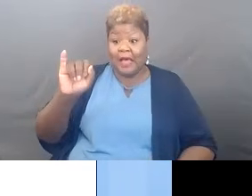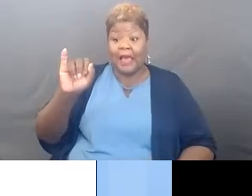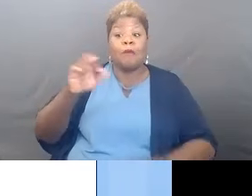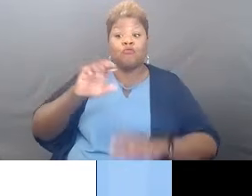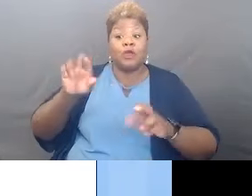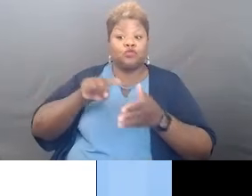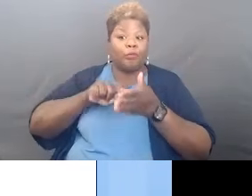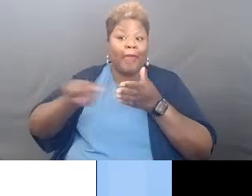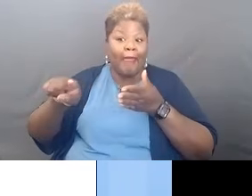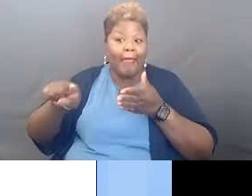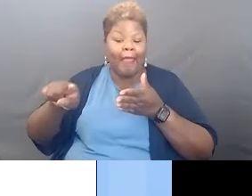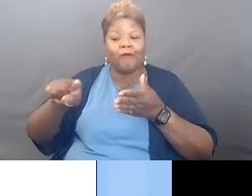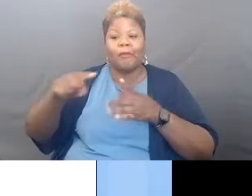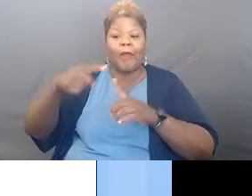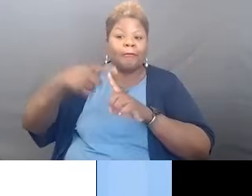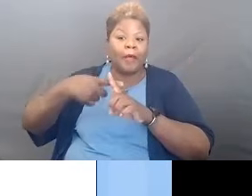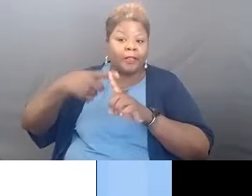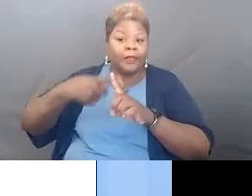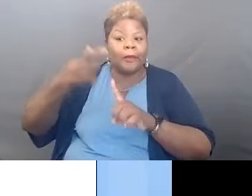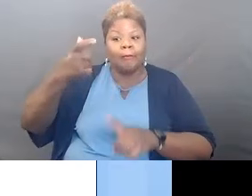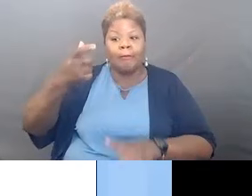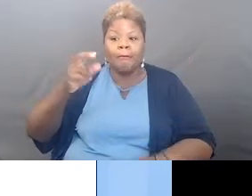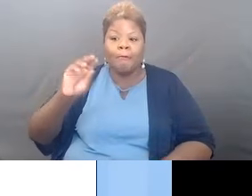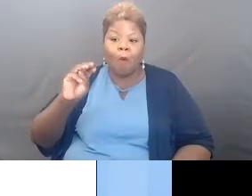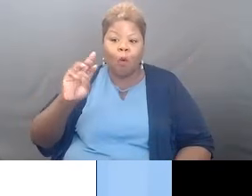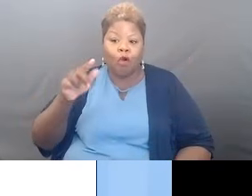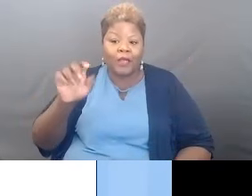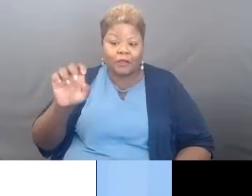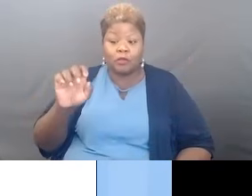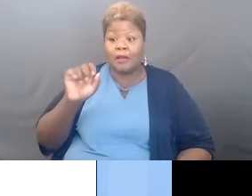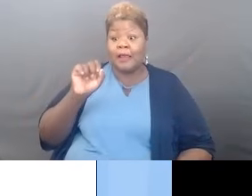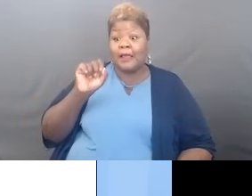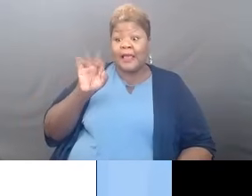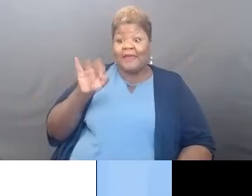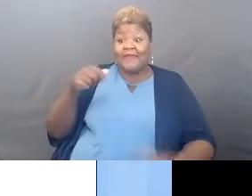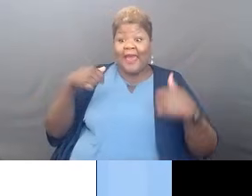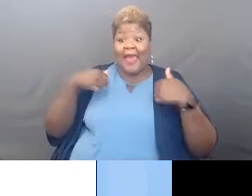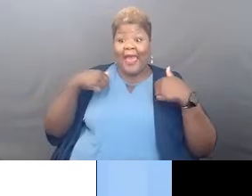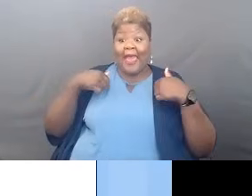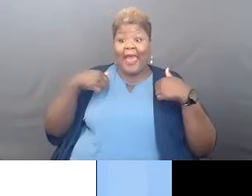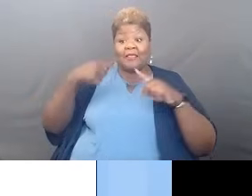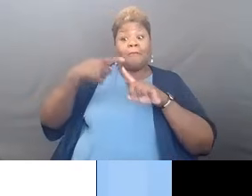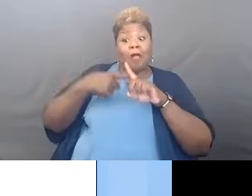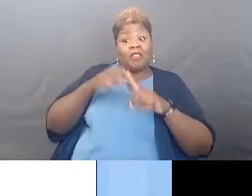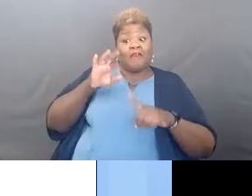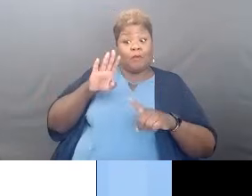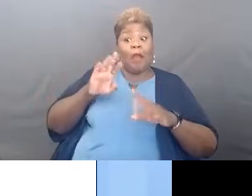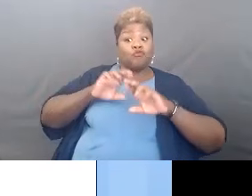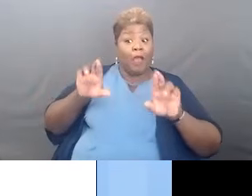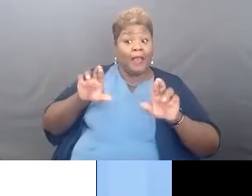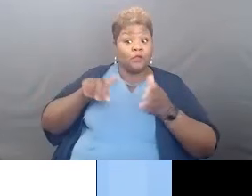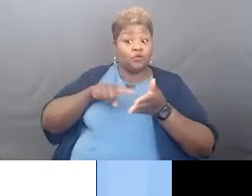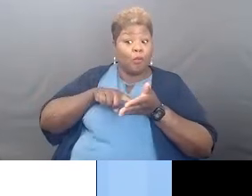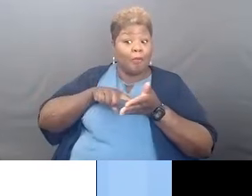expenditure such as my mortgage. So if we're in February, so I'm getting ready to pay